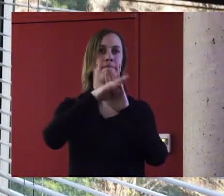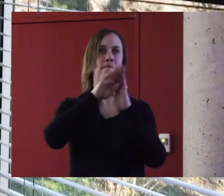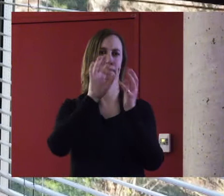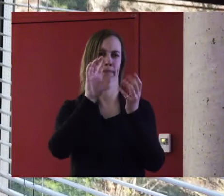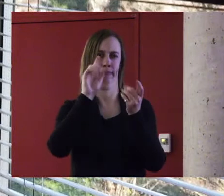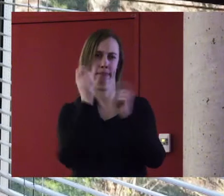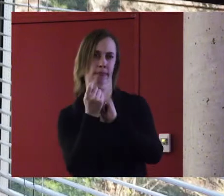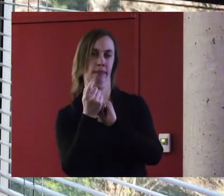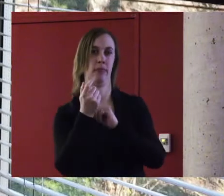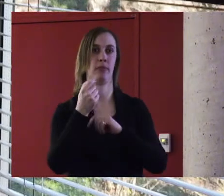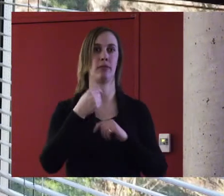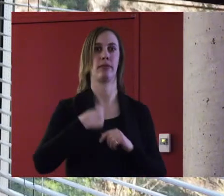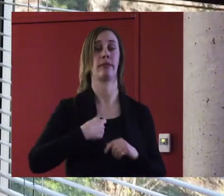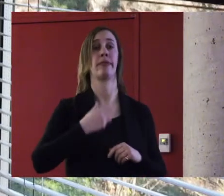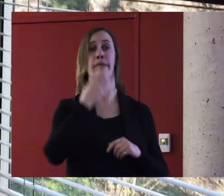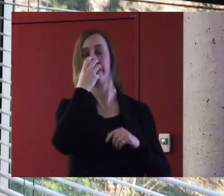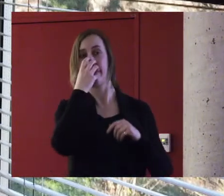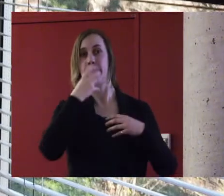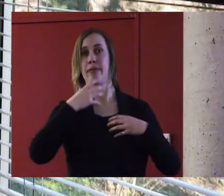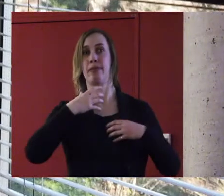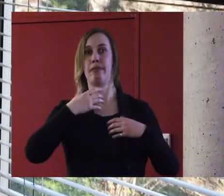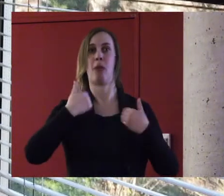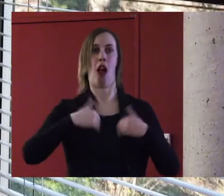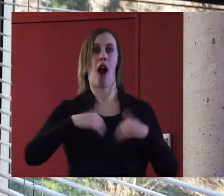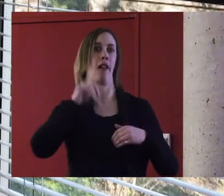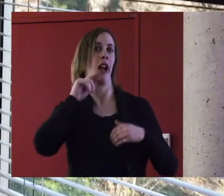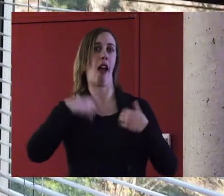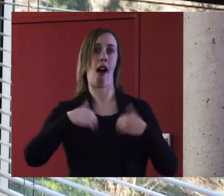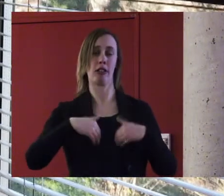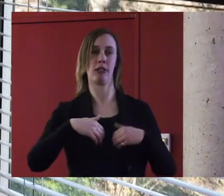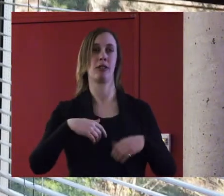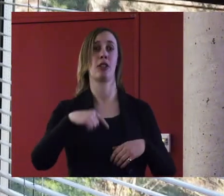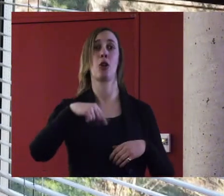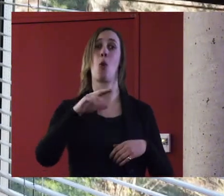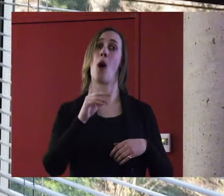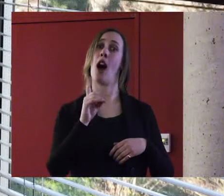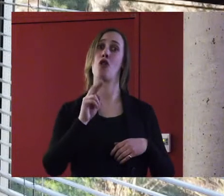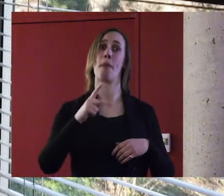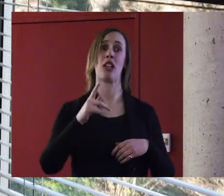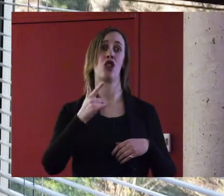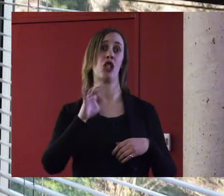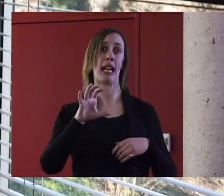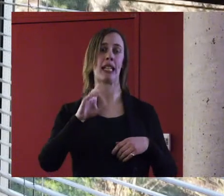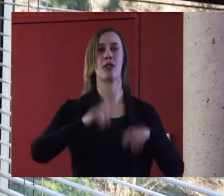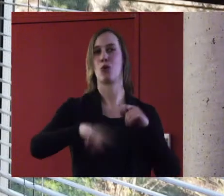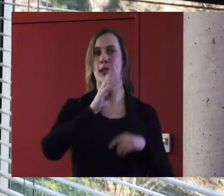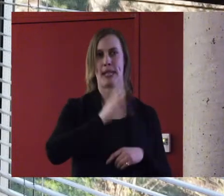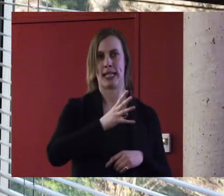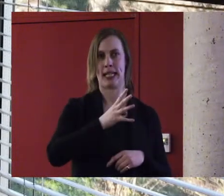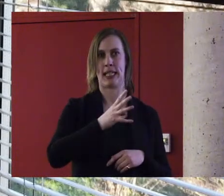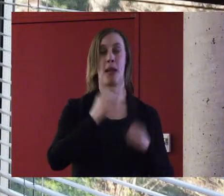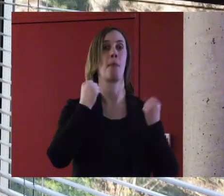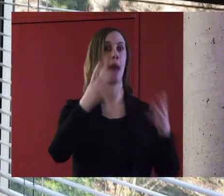respirator, quadriplegic, and locked in without speech. I lived many months in a variety of hospital and